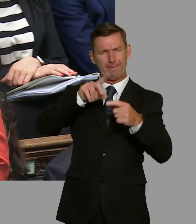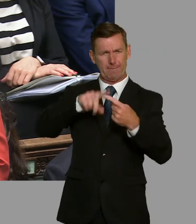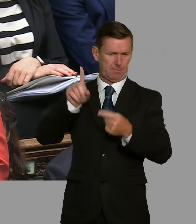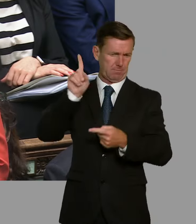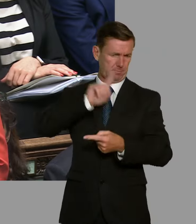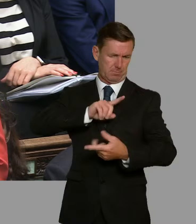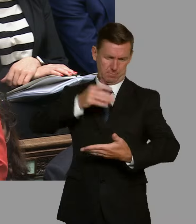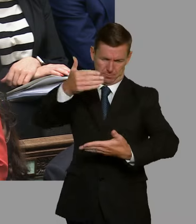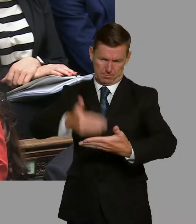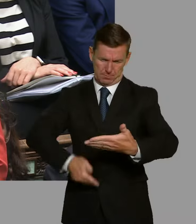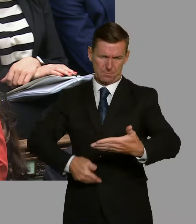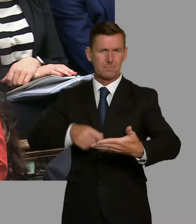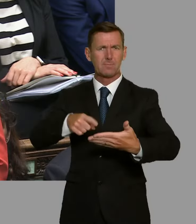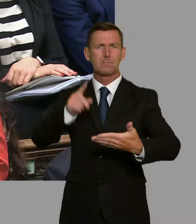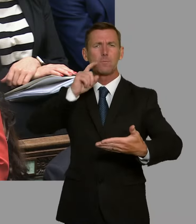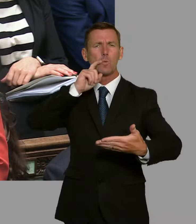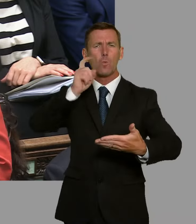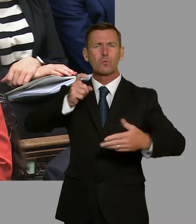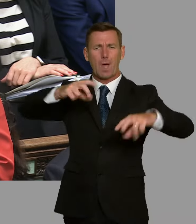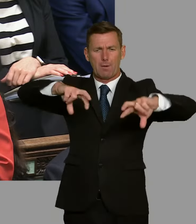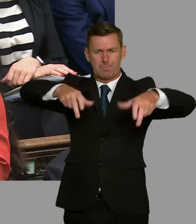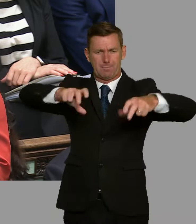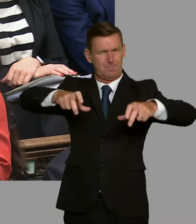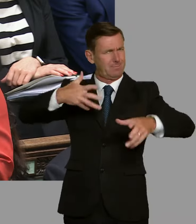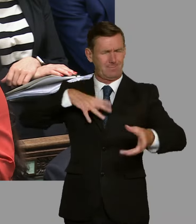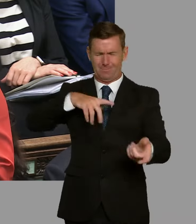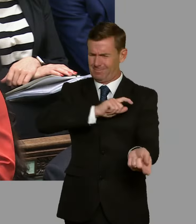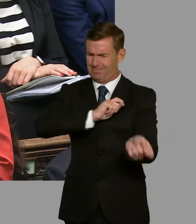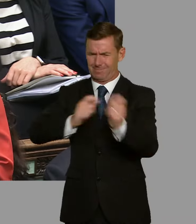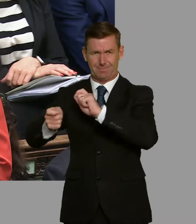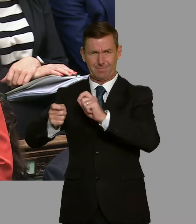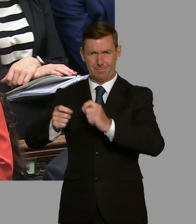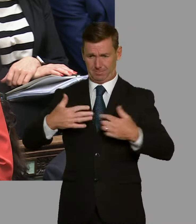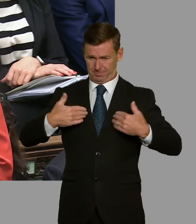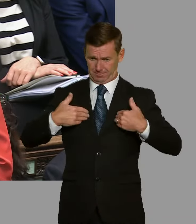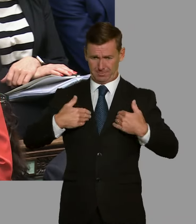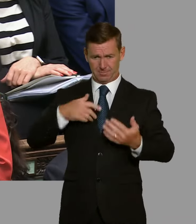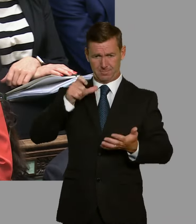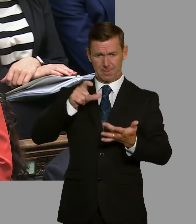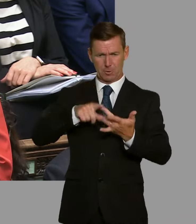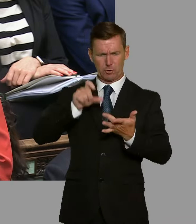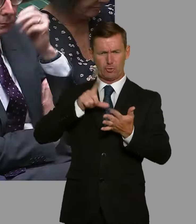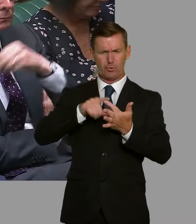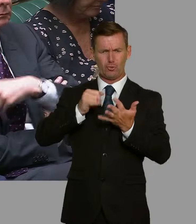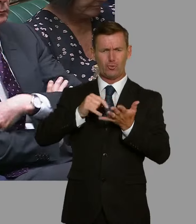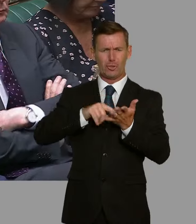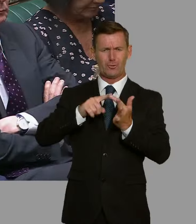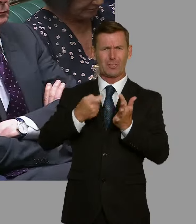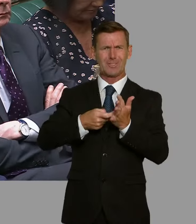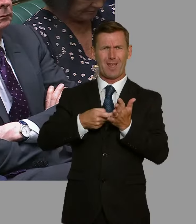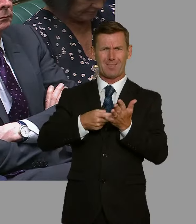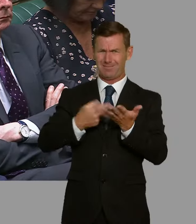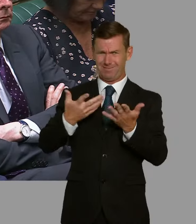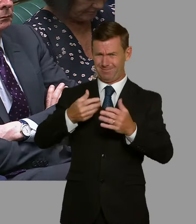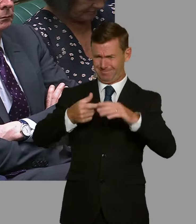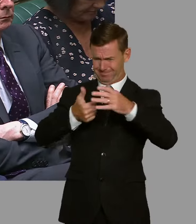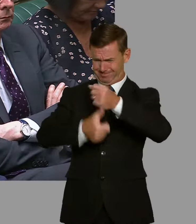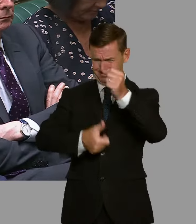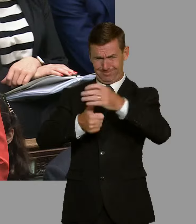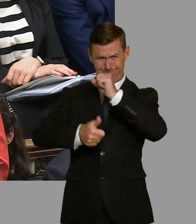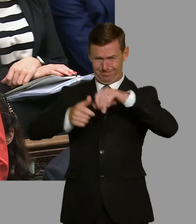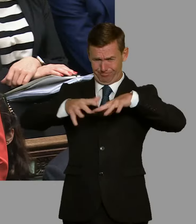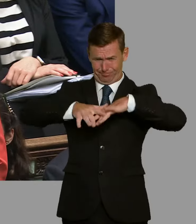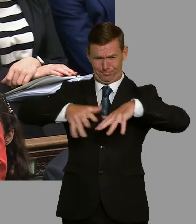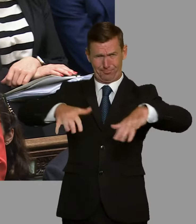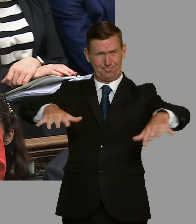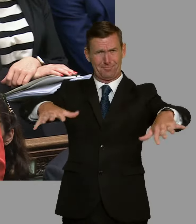We have a harbour that's in an unfavourable declining condition, and sewage is blighting our tourism industry. But with water bills from Southern Water